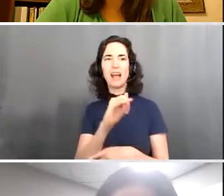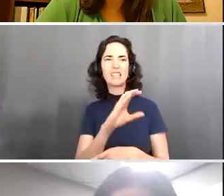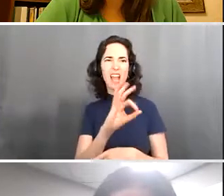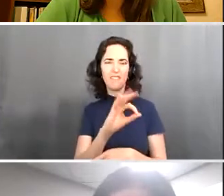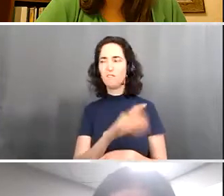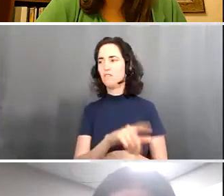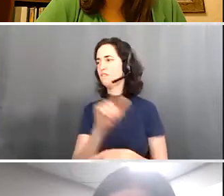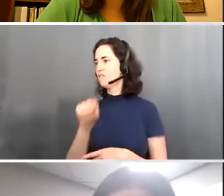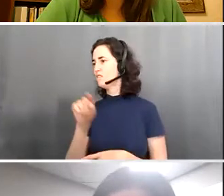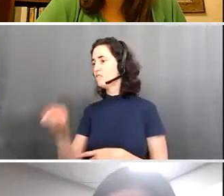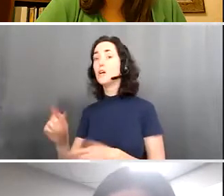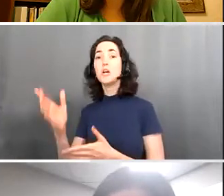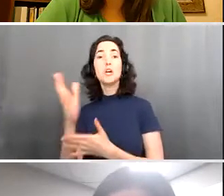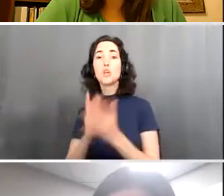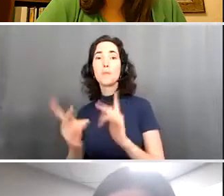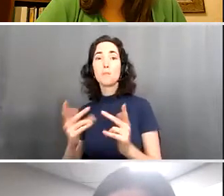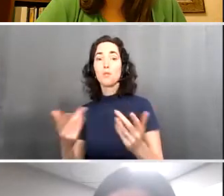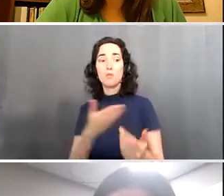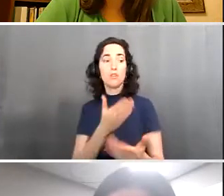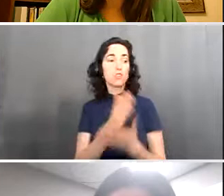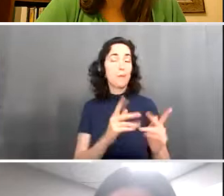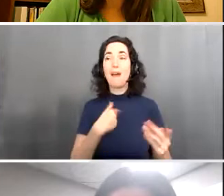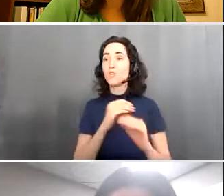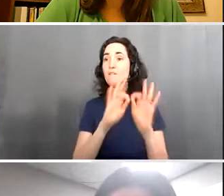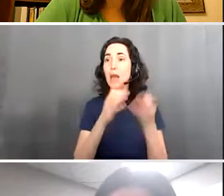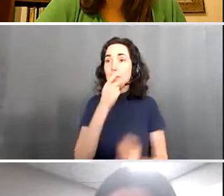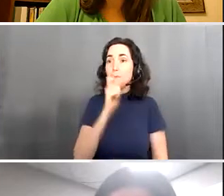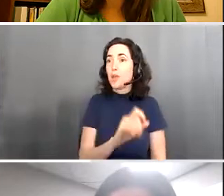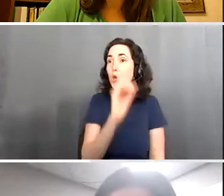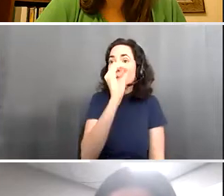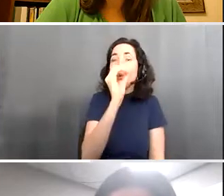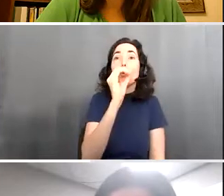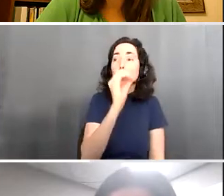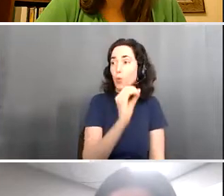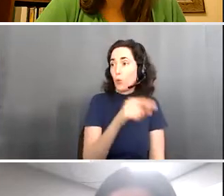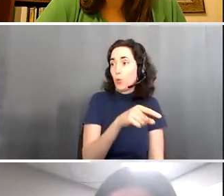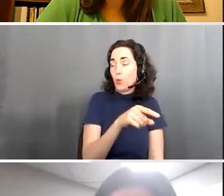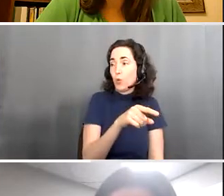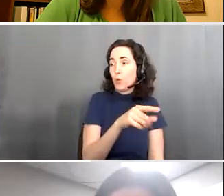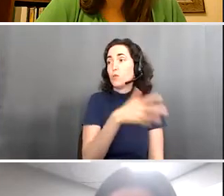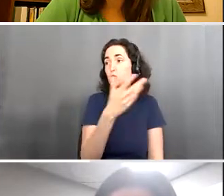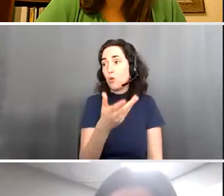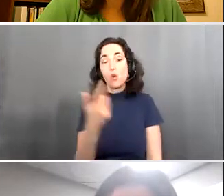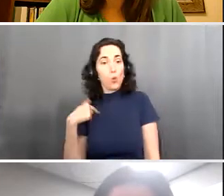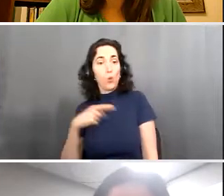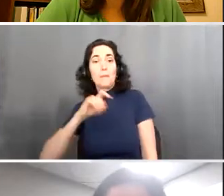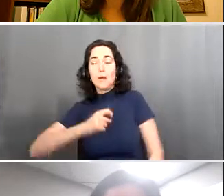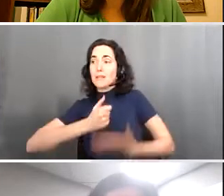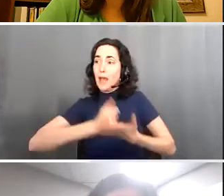that, there's people that don't have family members, period. And so we're to help them